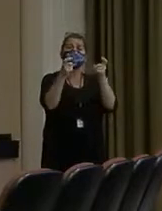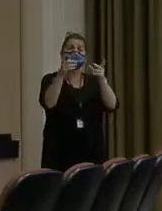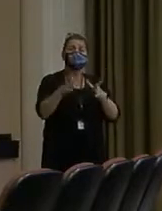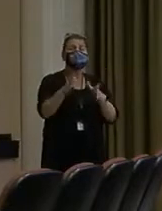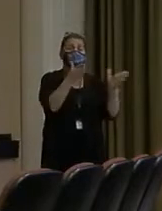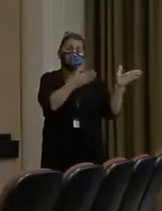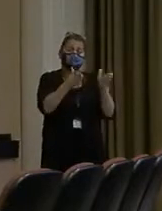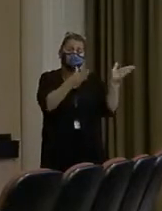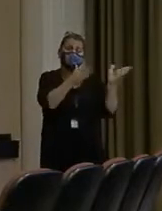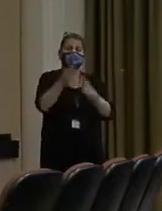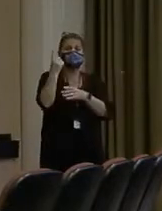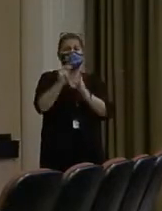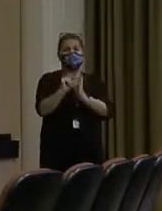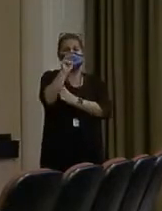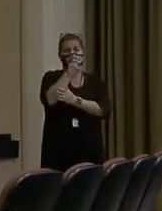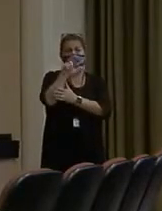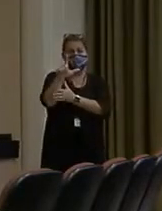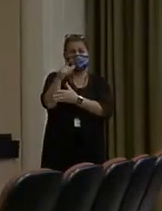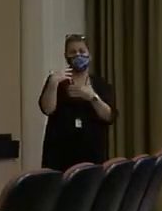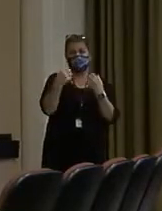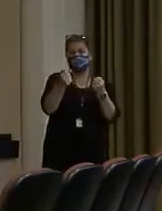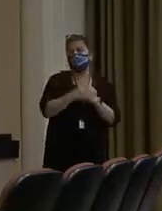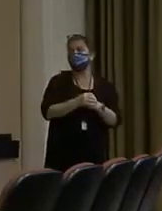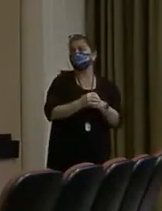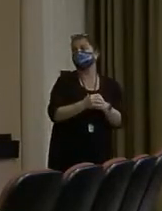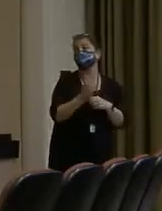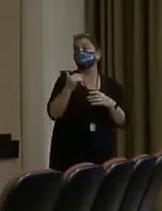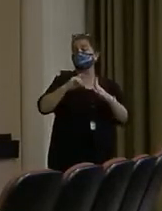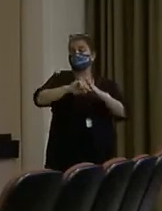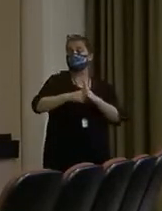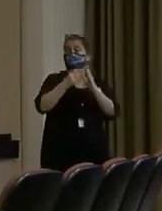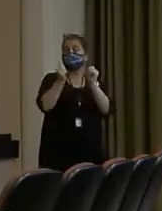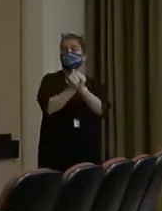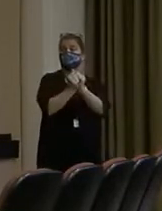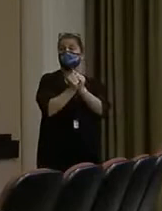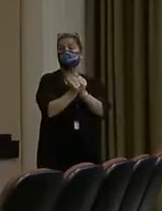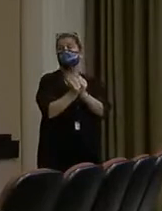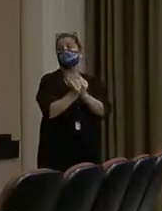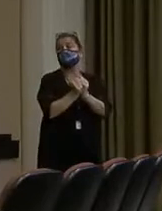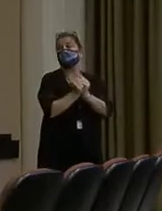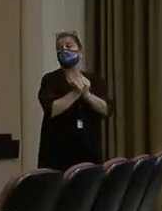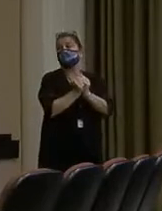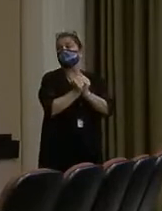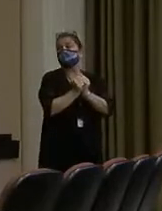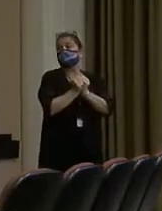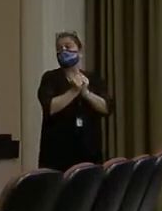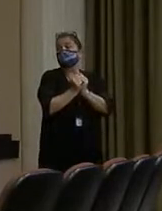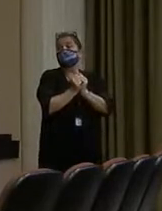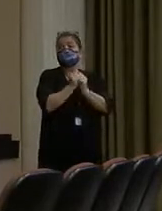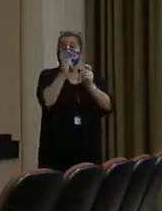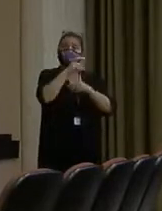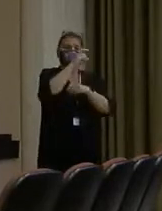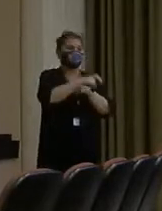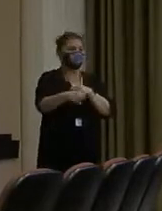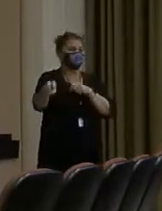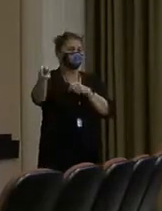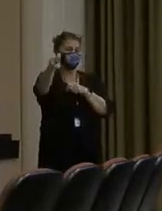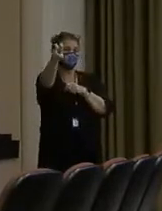strategic planner for Northwell Health. So I'm going to begin now and take you on a journey.